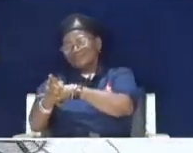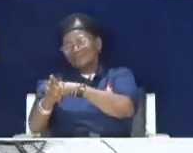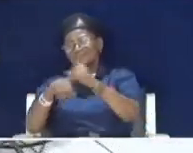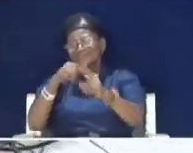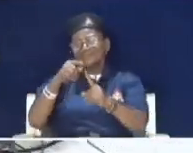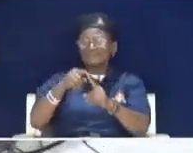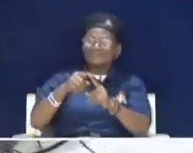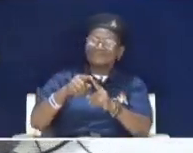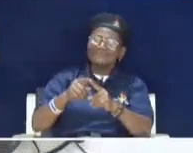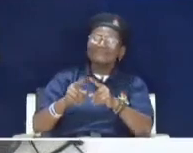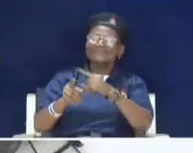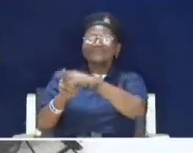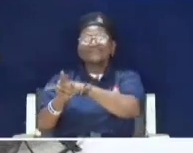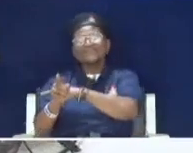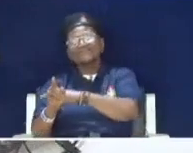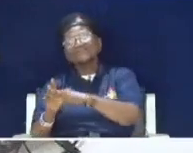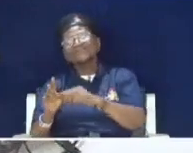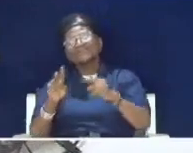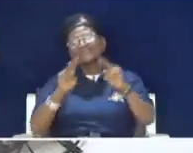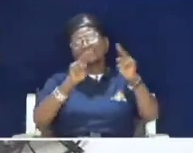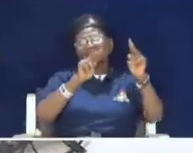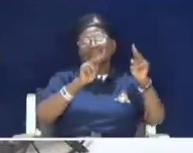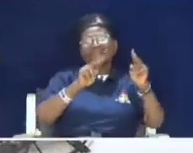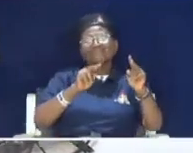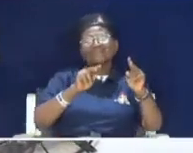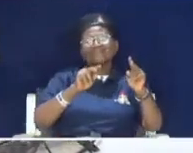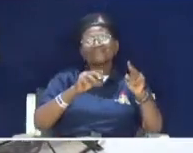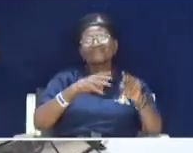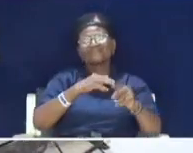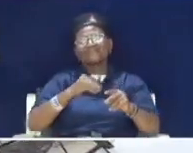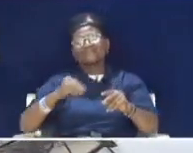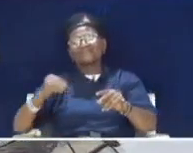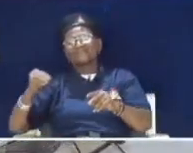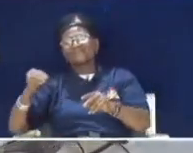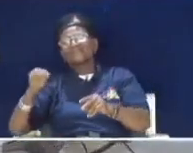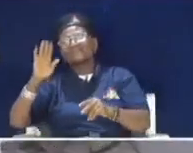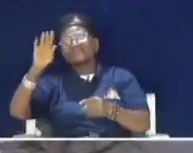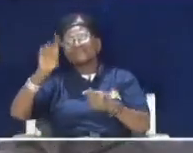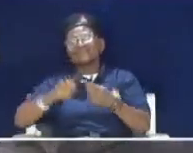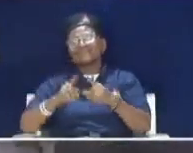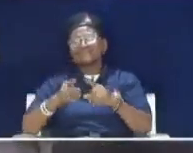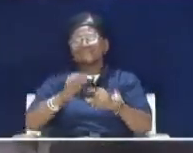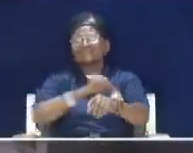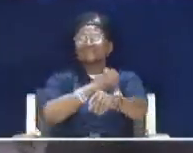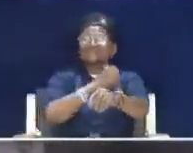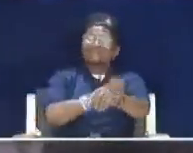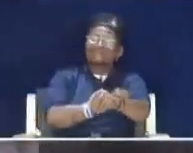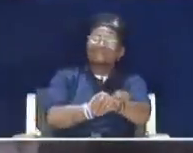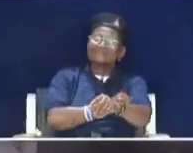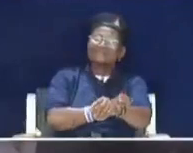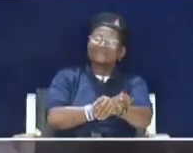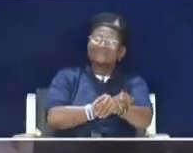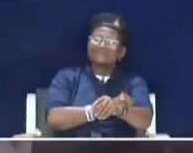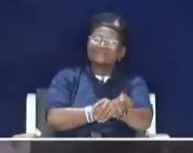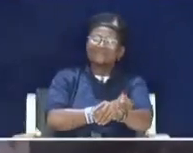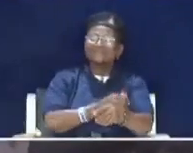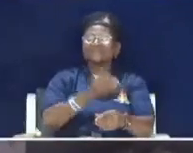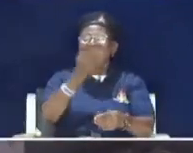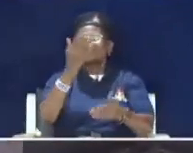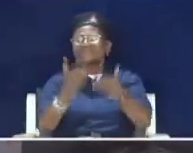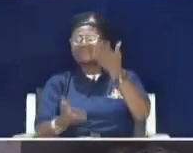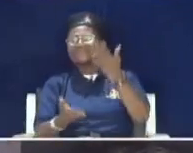When you do the best you could and your friends misunderstand, may